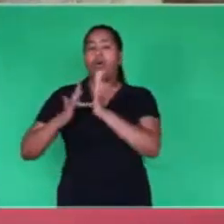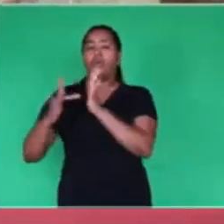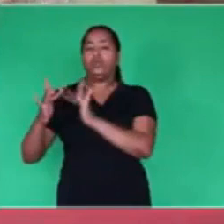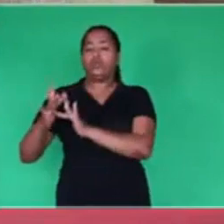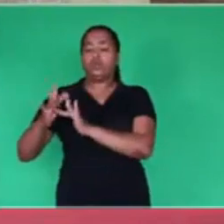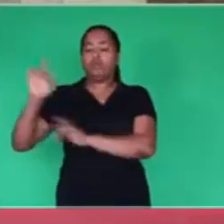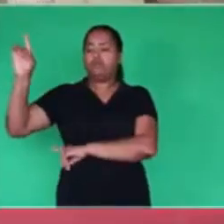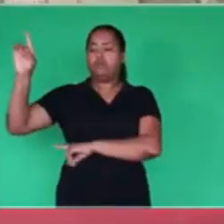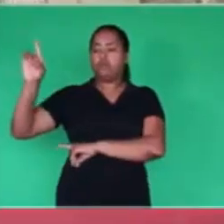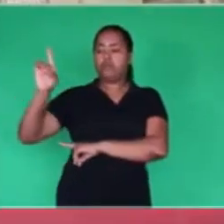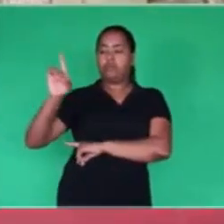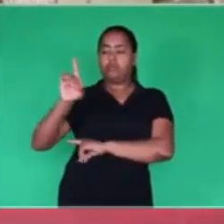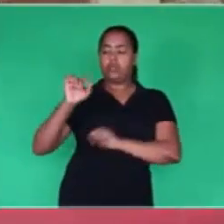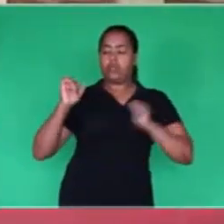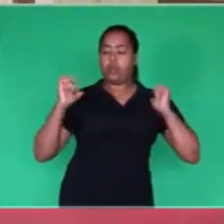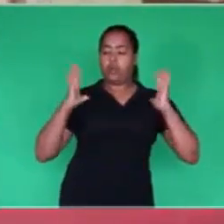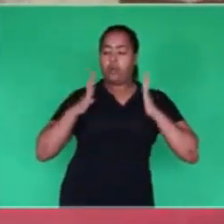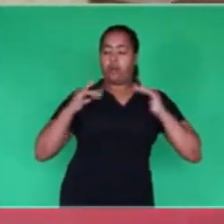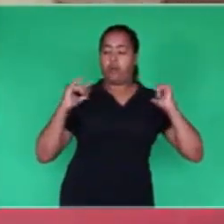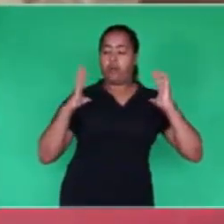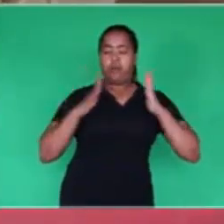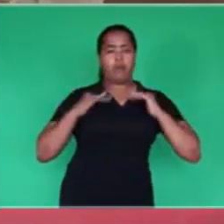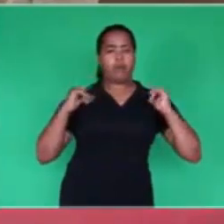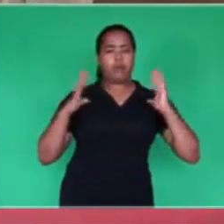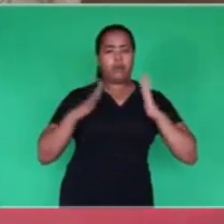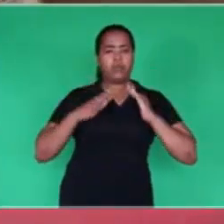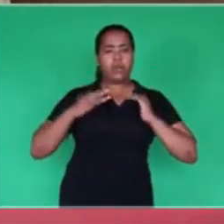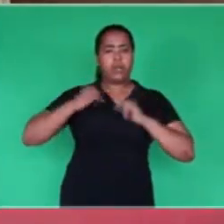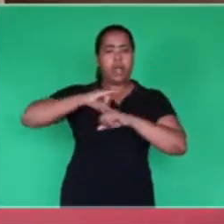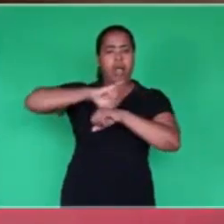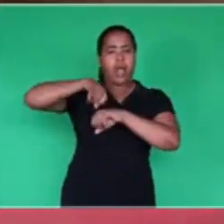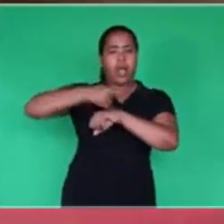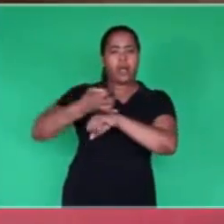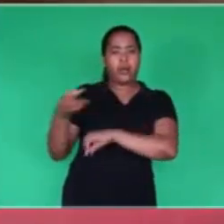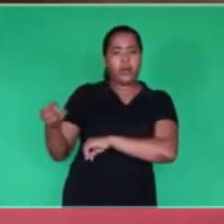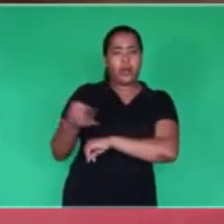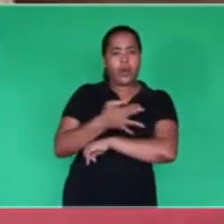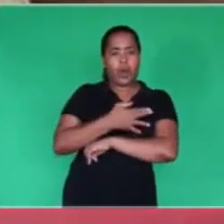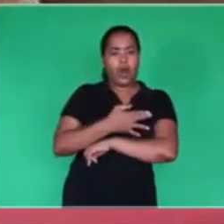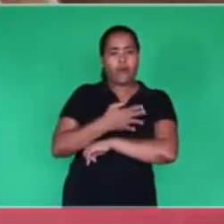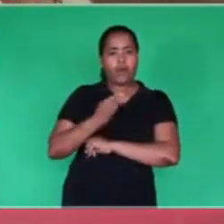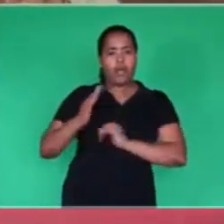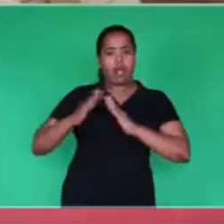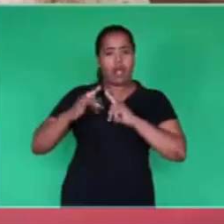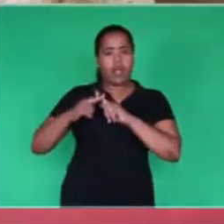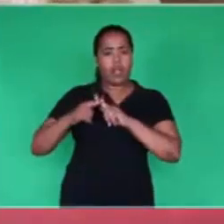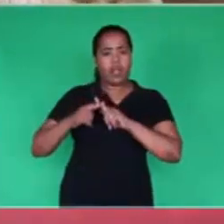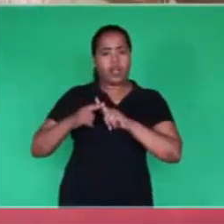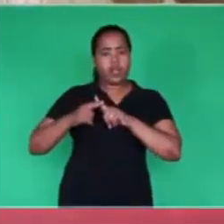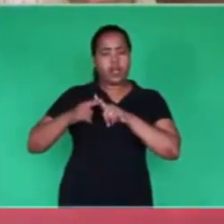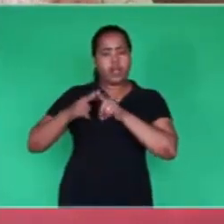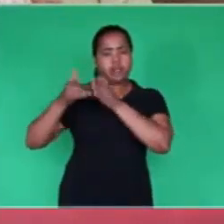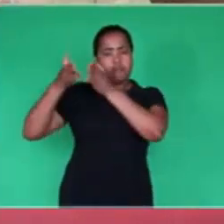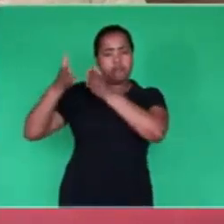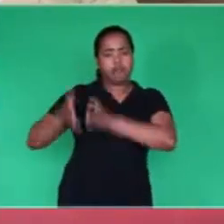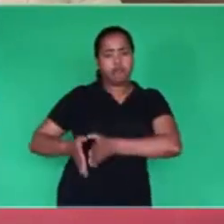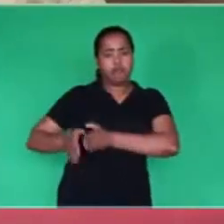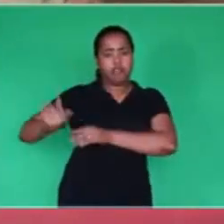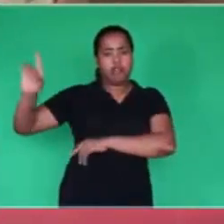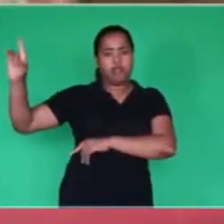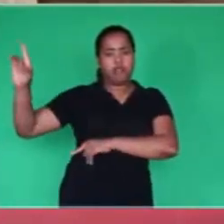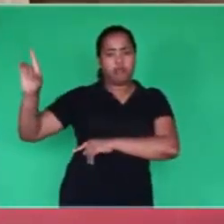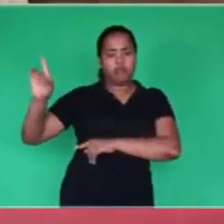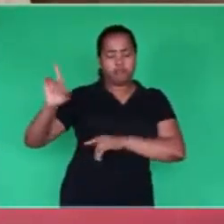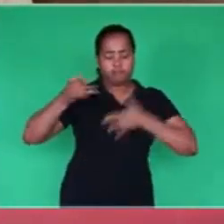will be raptured and shall return with Jesus, no longer as the bride,